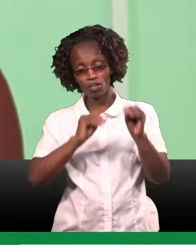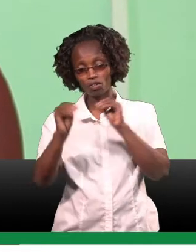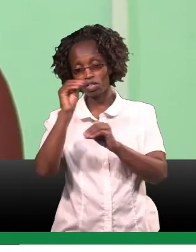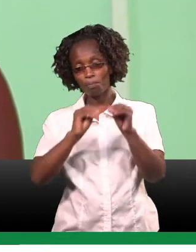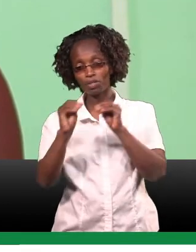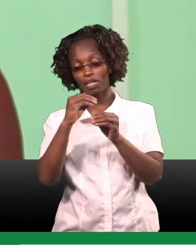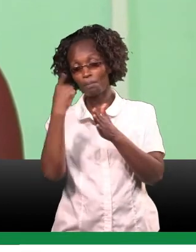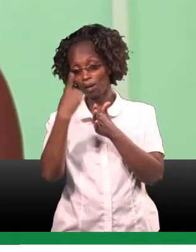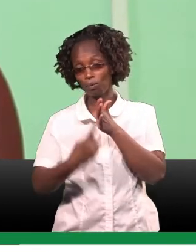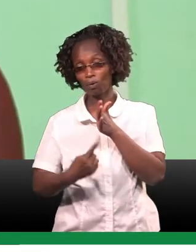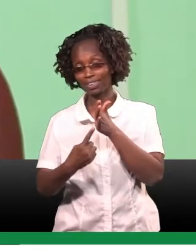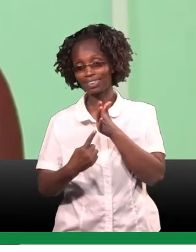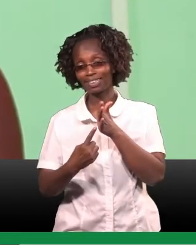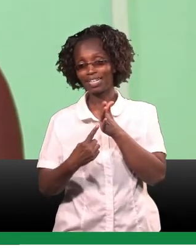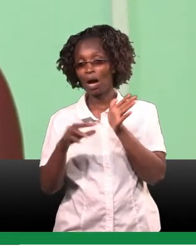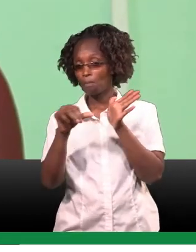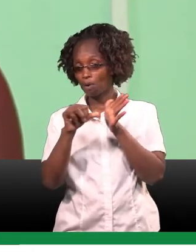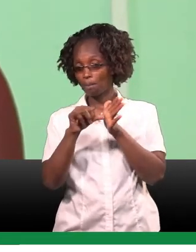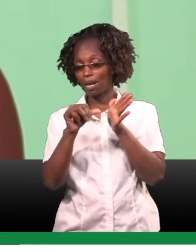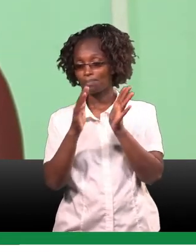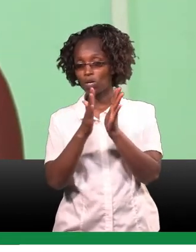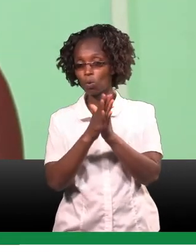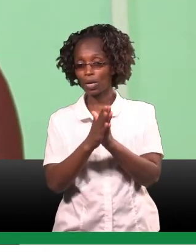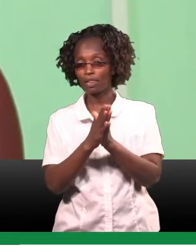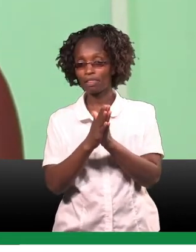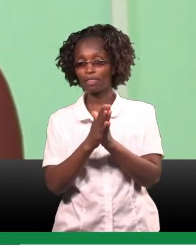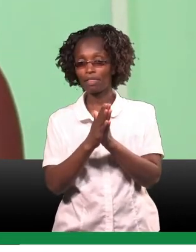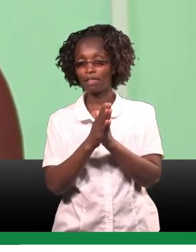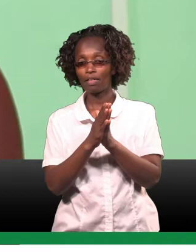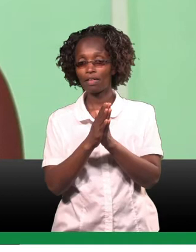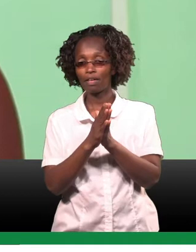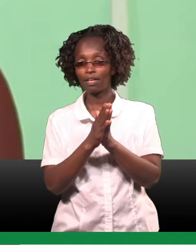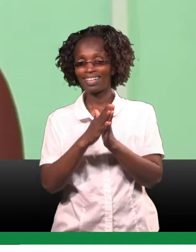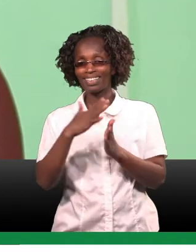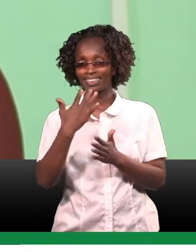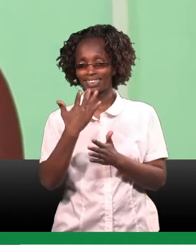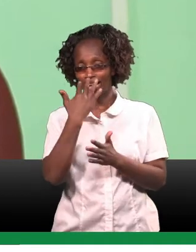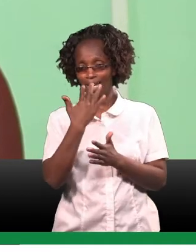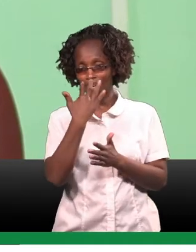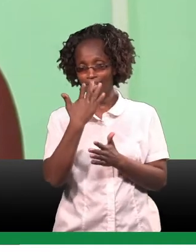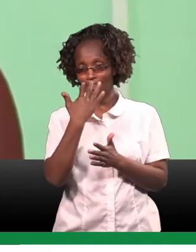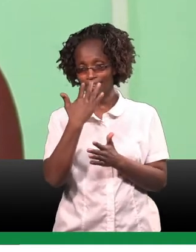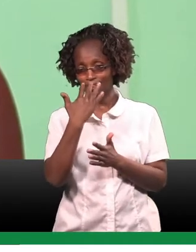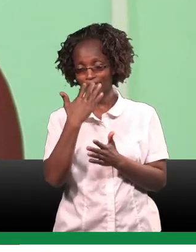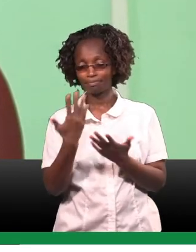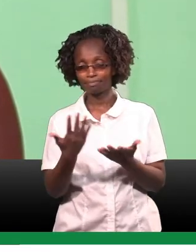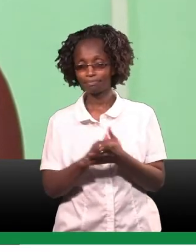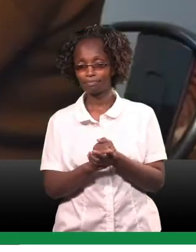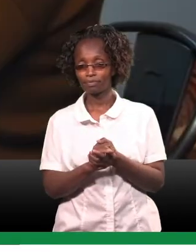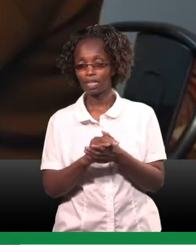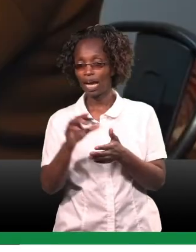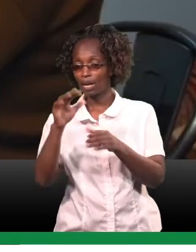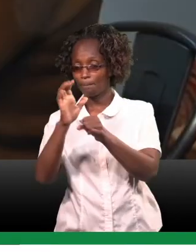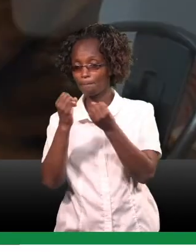the allergens like pollen, like dust mite, like cockroaches, dantals, and many others.